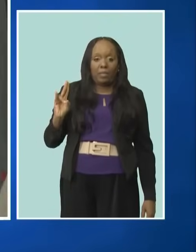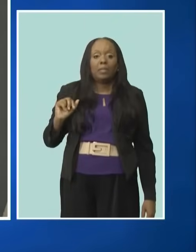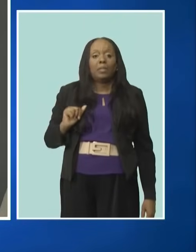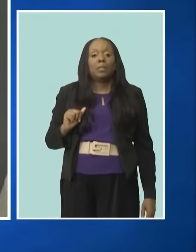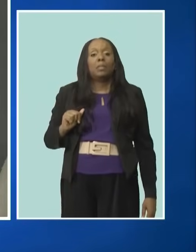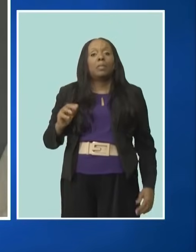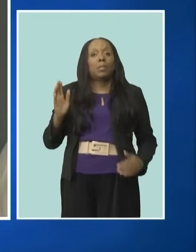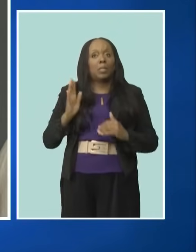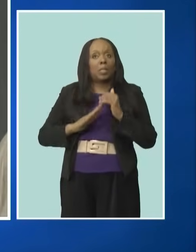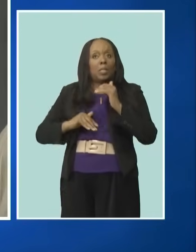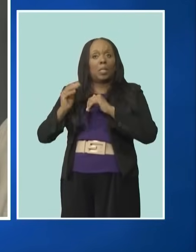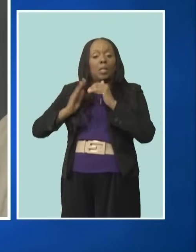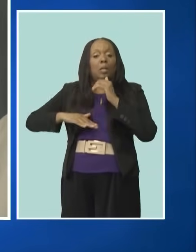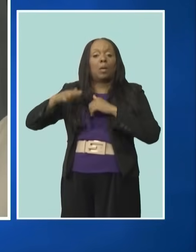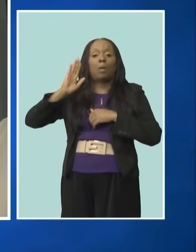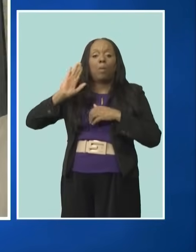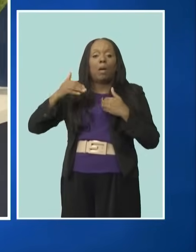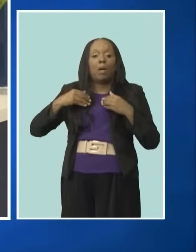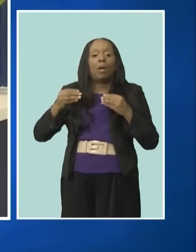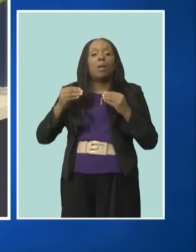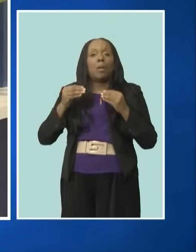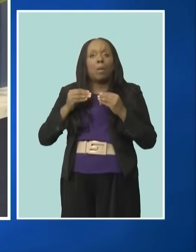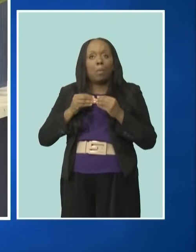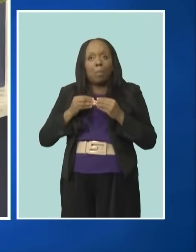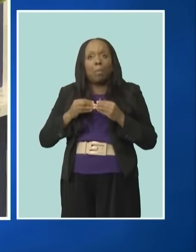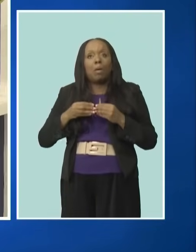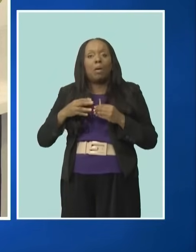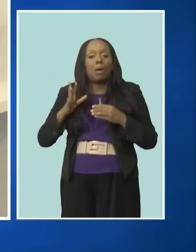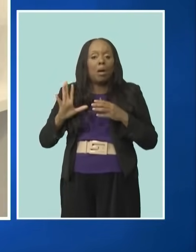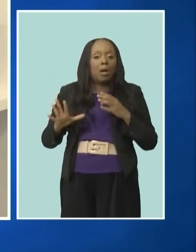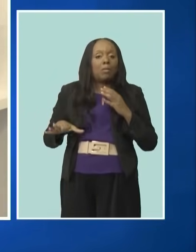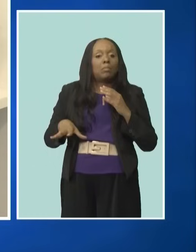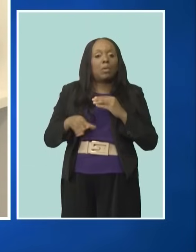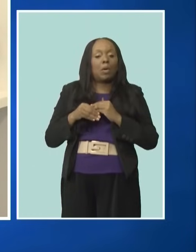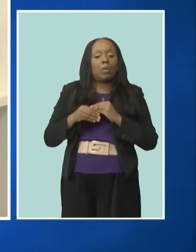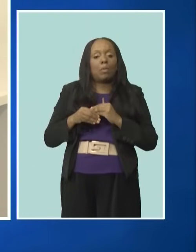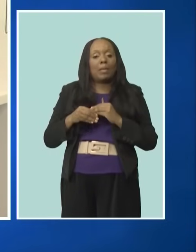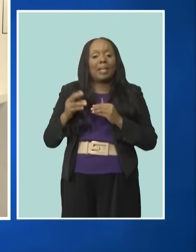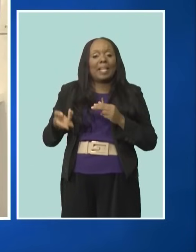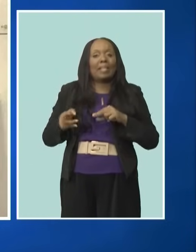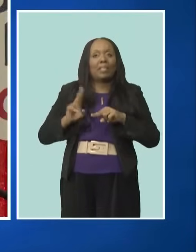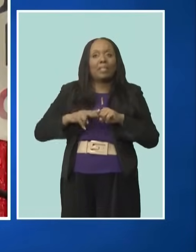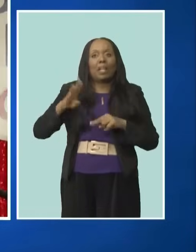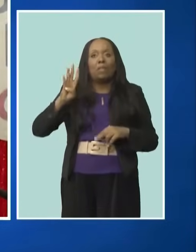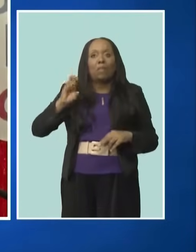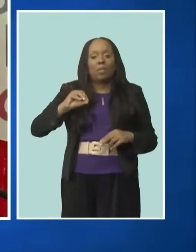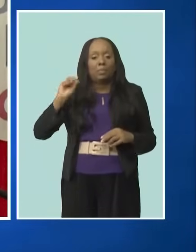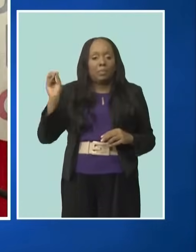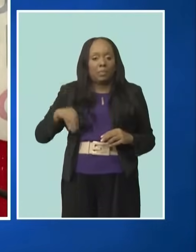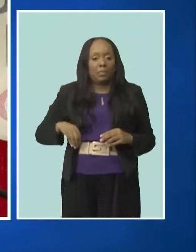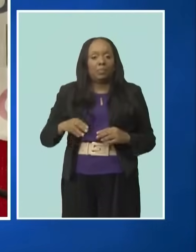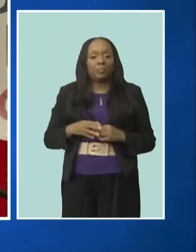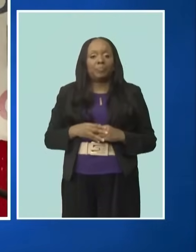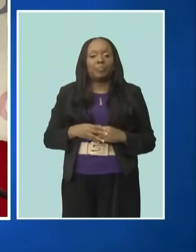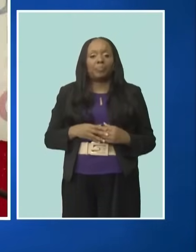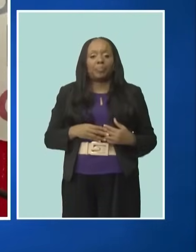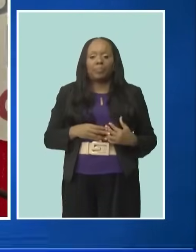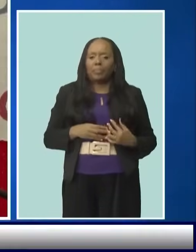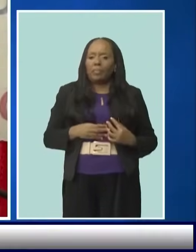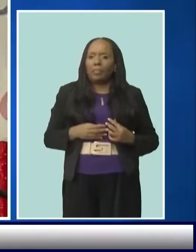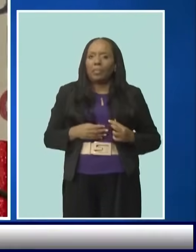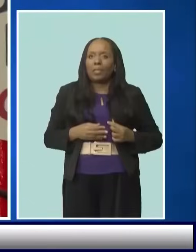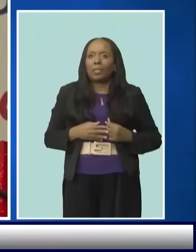in the hospital's capacity being expanded by 40%. That being the largest expansion